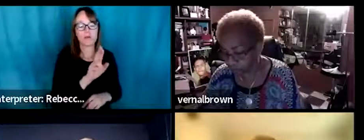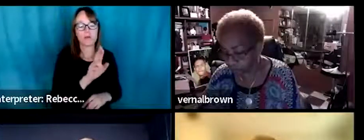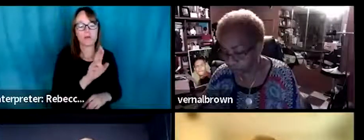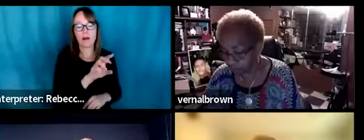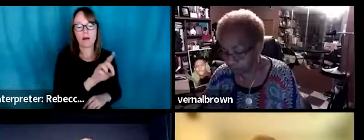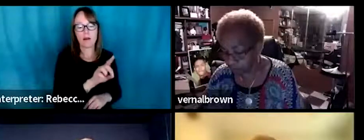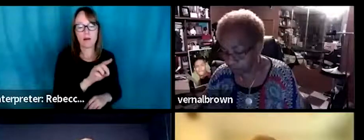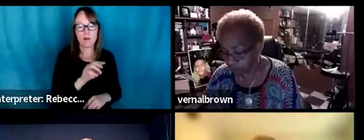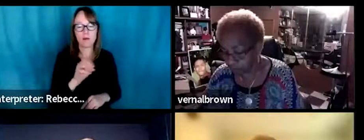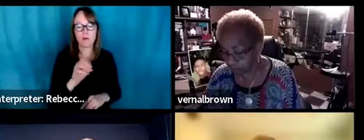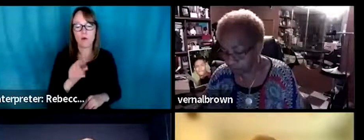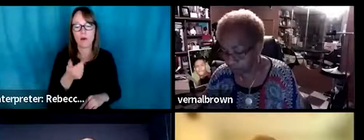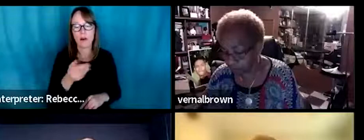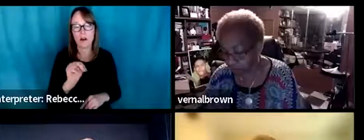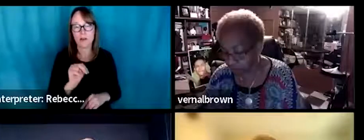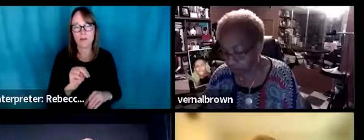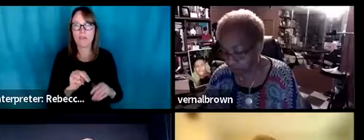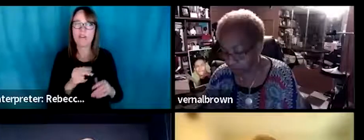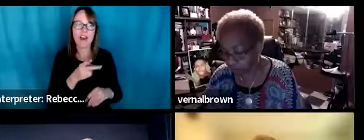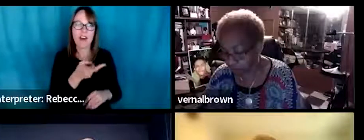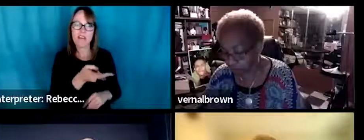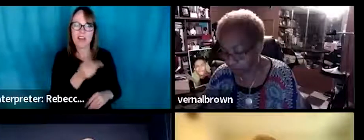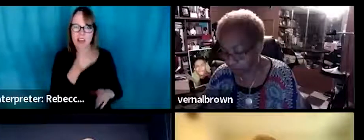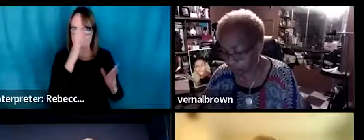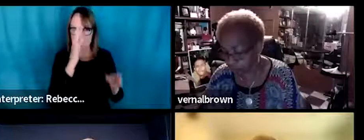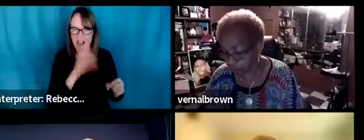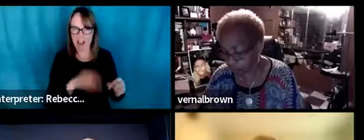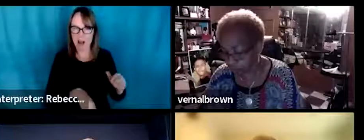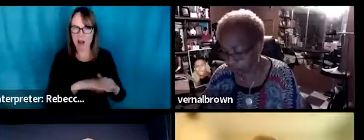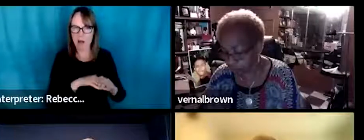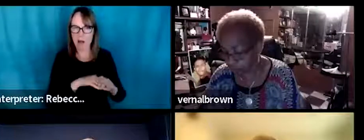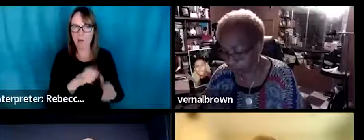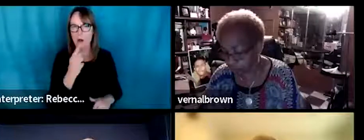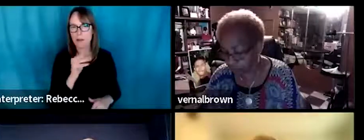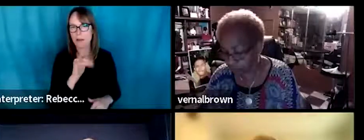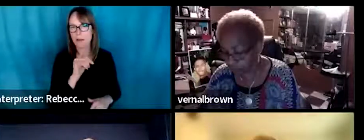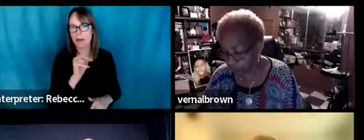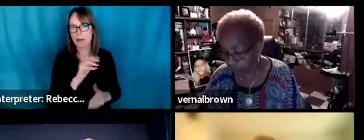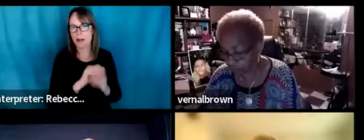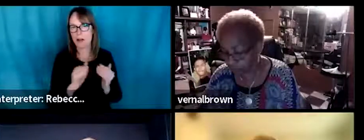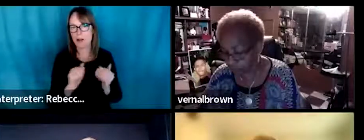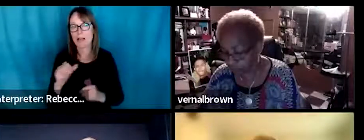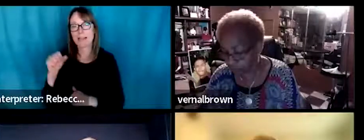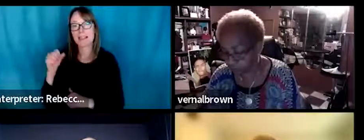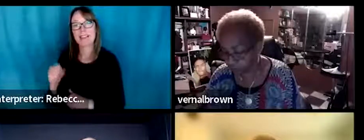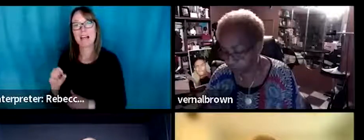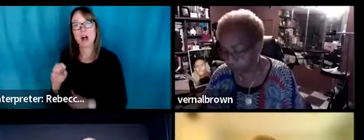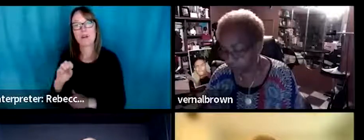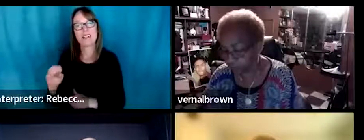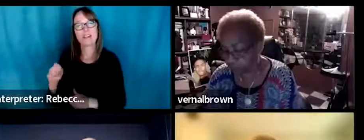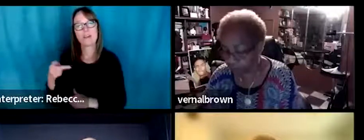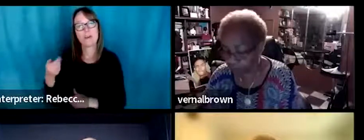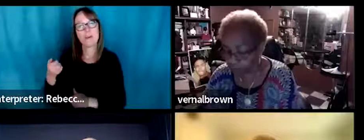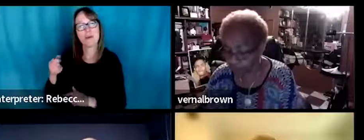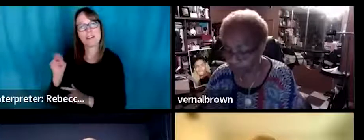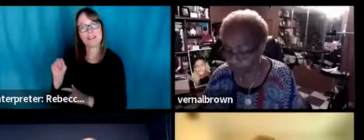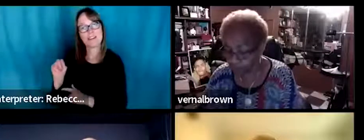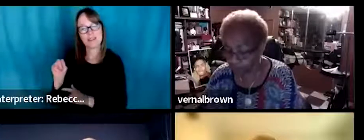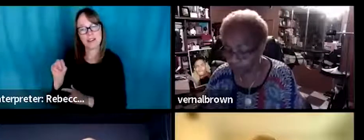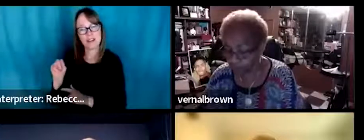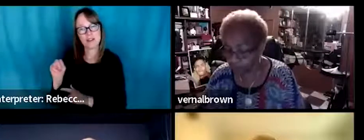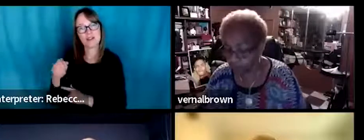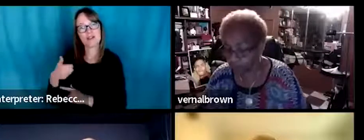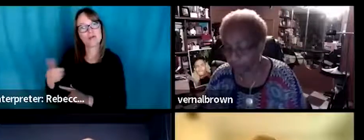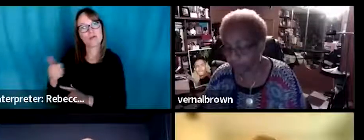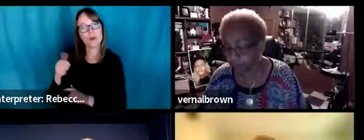$1 million about 5 years ago. Southeastern Pennsylvania Transportation Authority, Santa Clara Valley in San